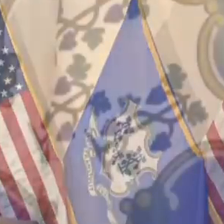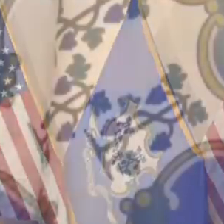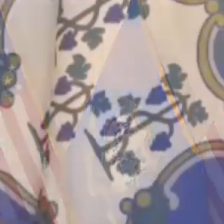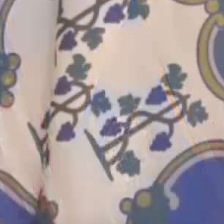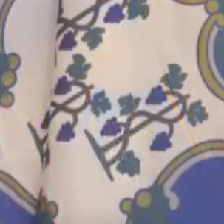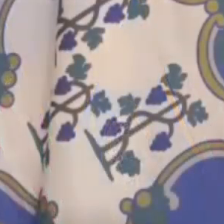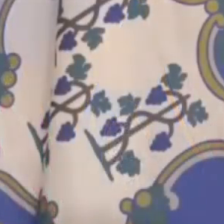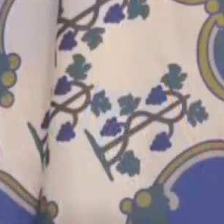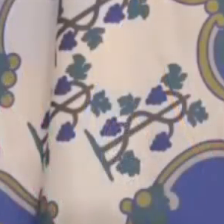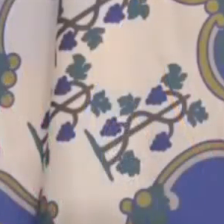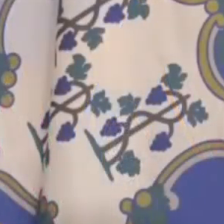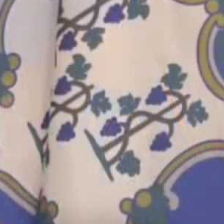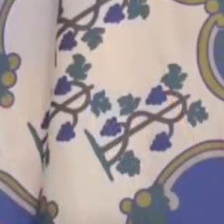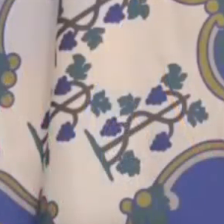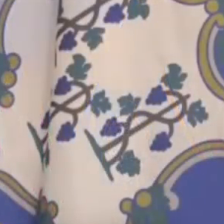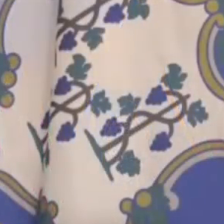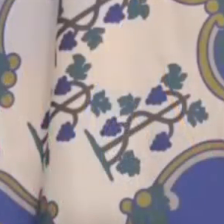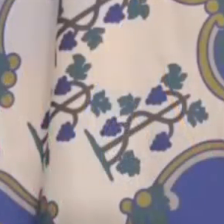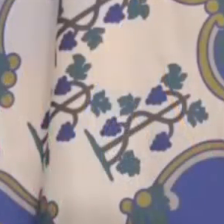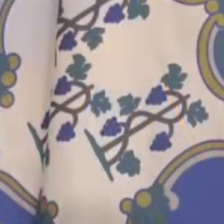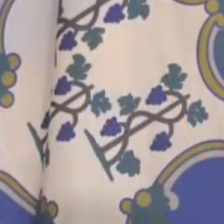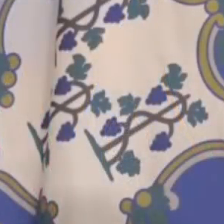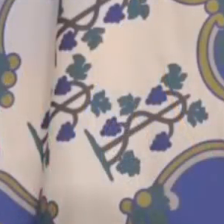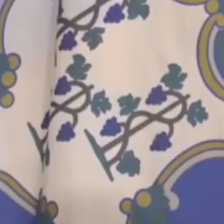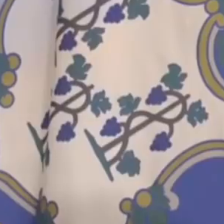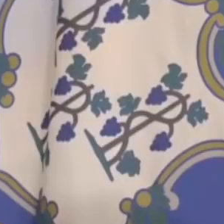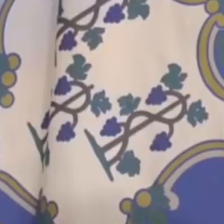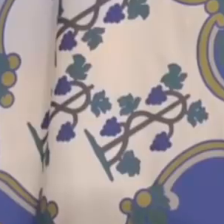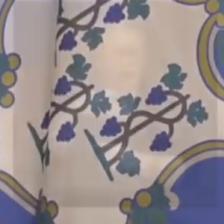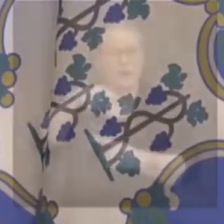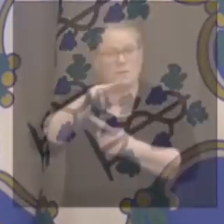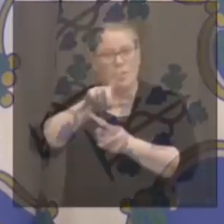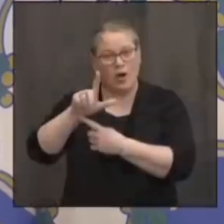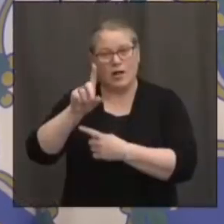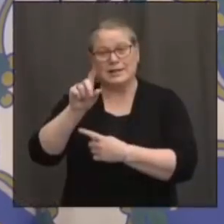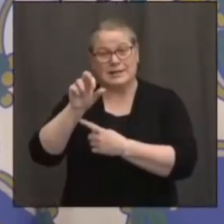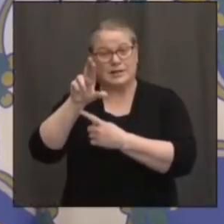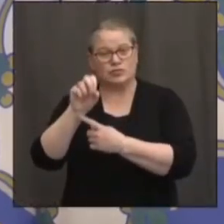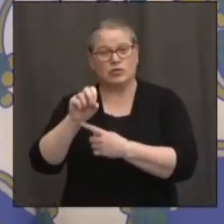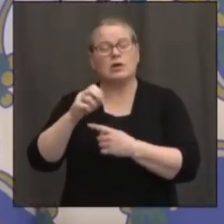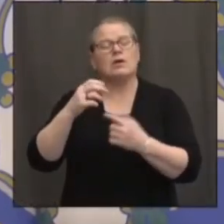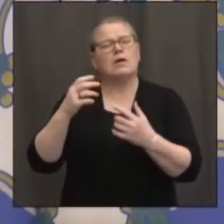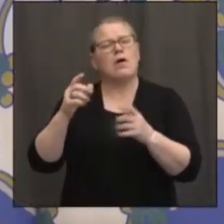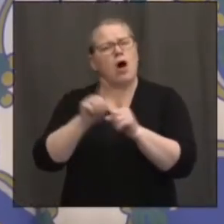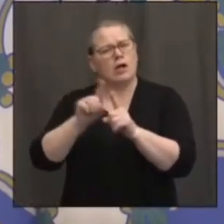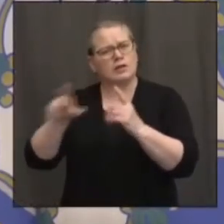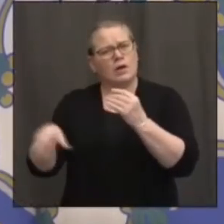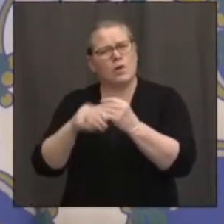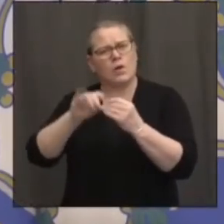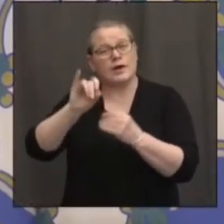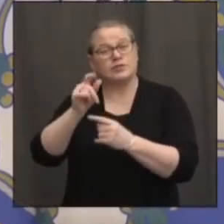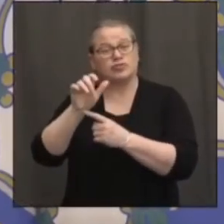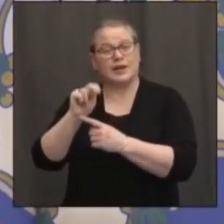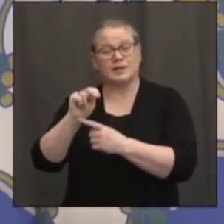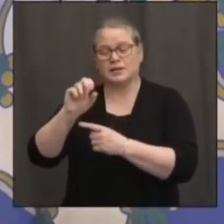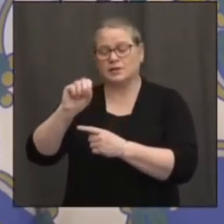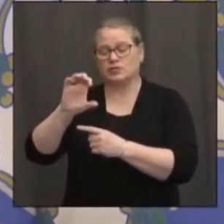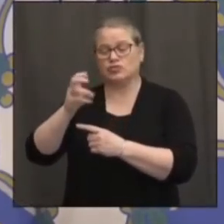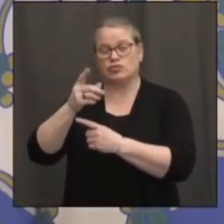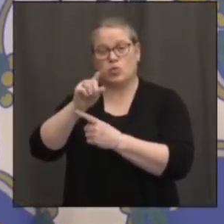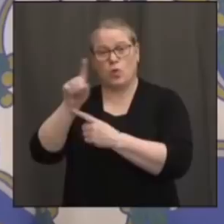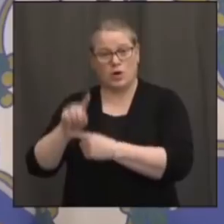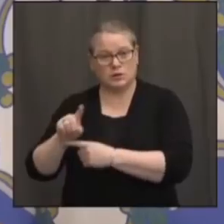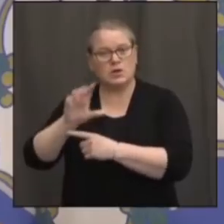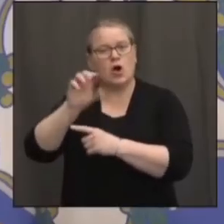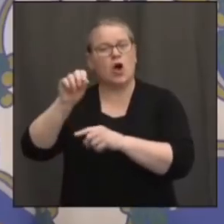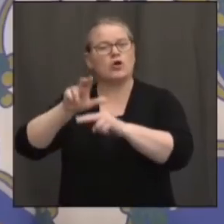Right, happy Monday afternoon here with Josh and Paul and Deirdre and Jason Schwartz, who you'll hear from in a minute. He was a